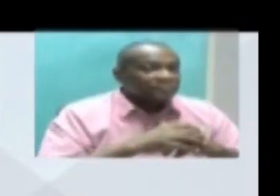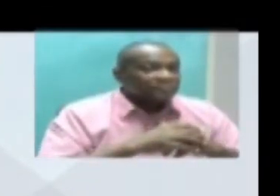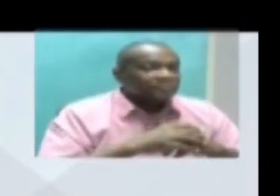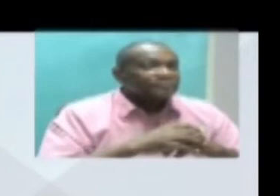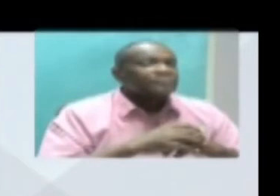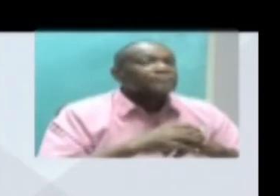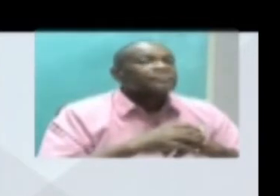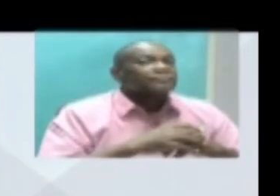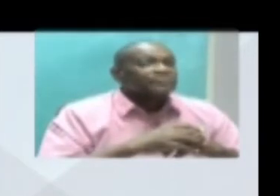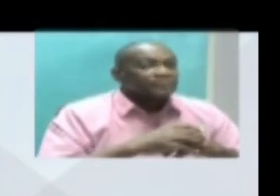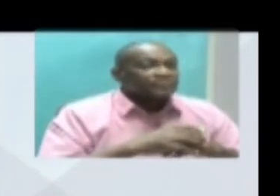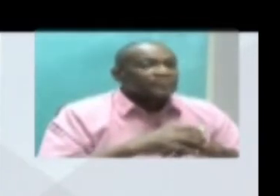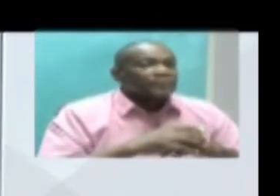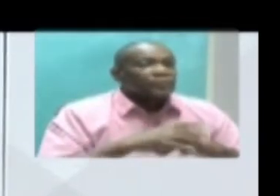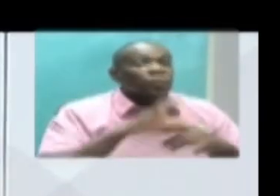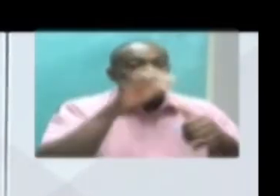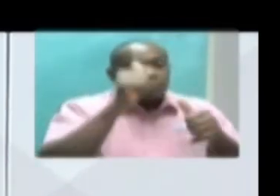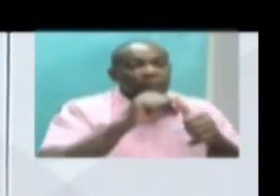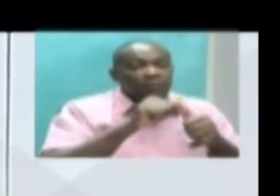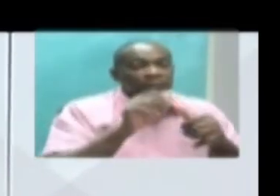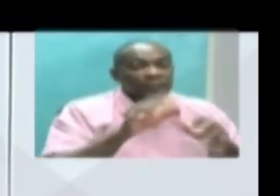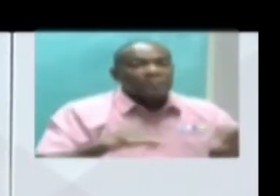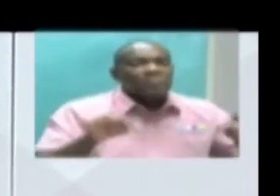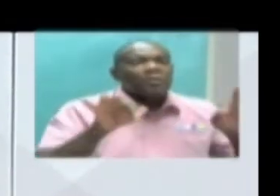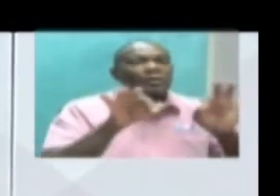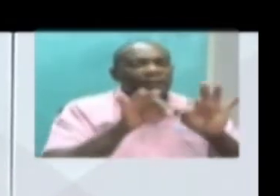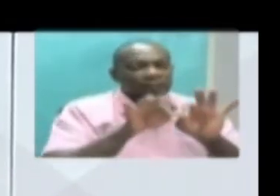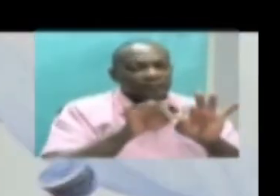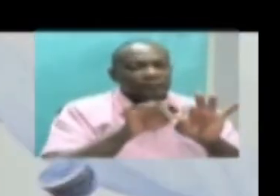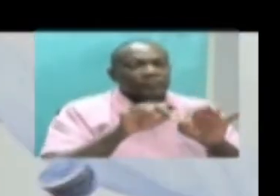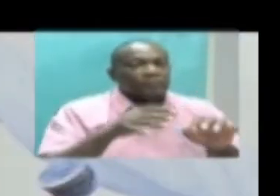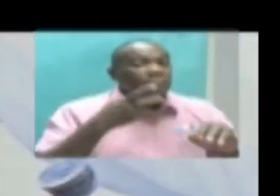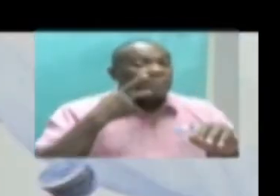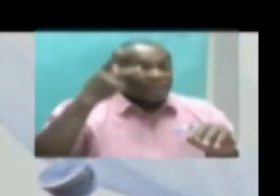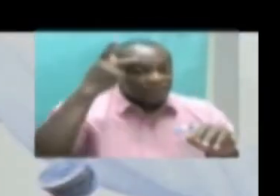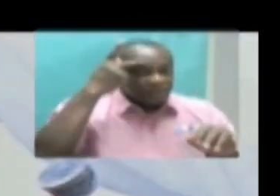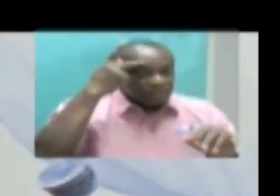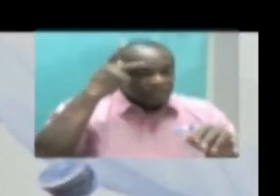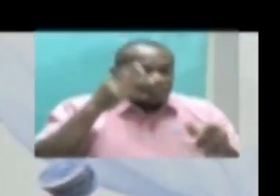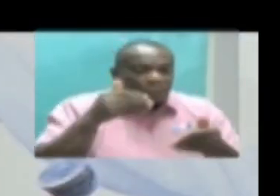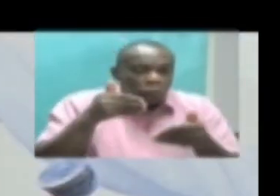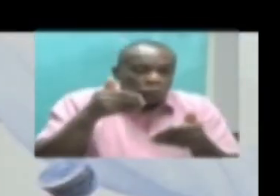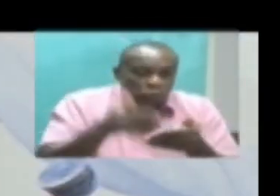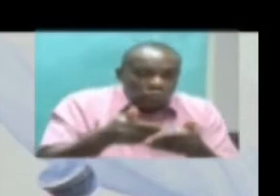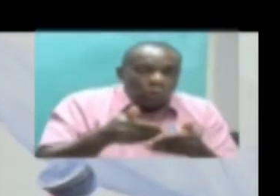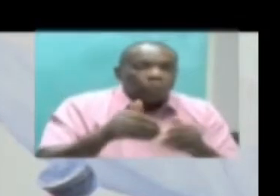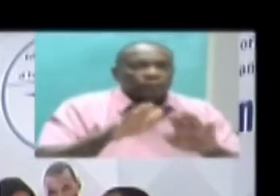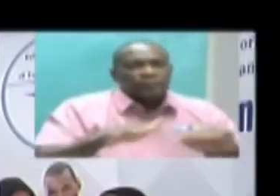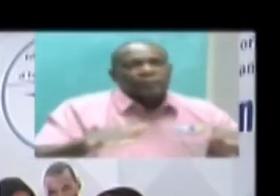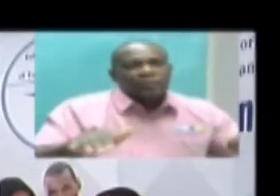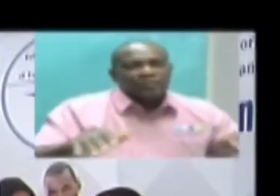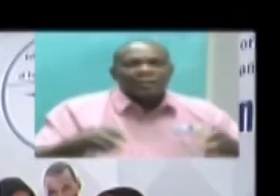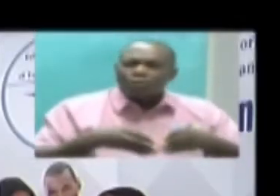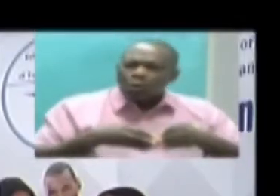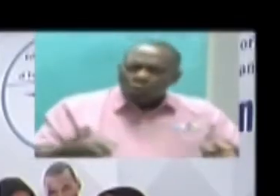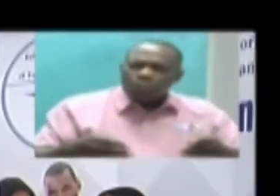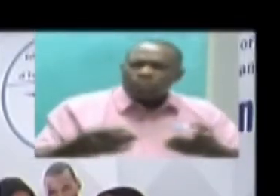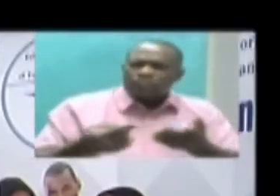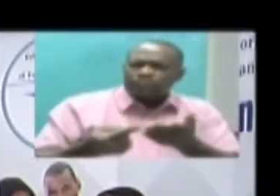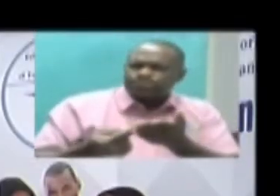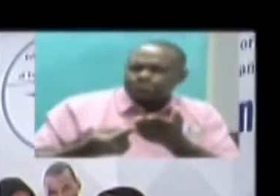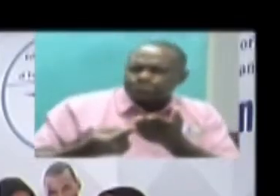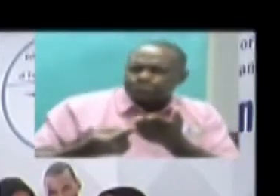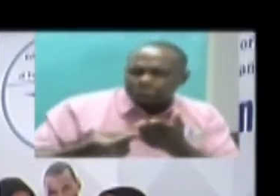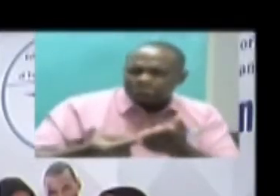you. That's why you said open up yourself. And I mean, that leads to a whole host of different conversations. Now,